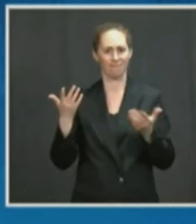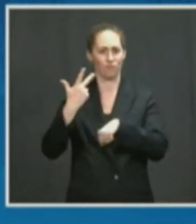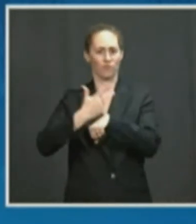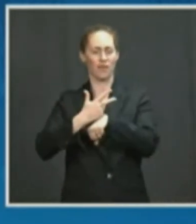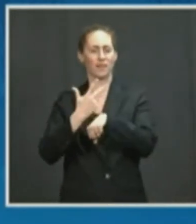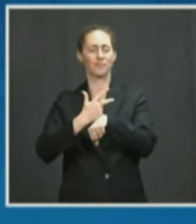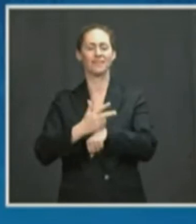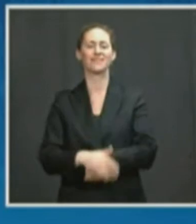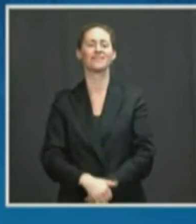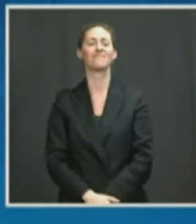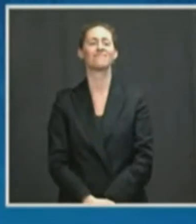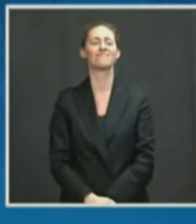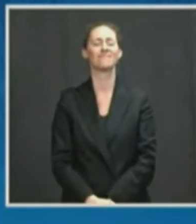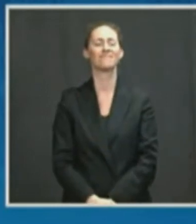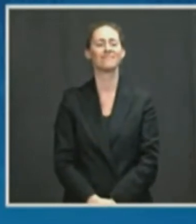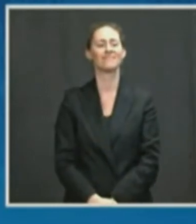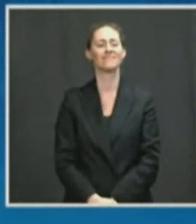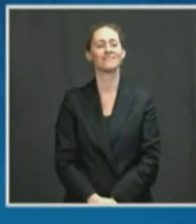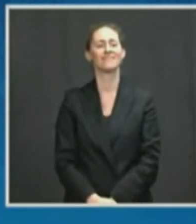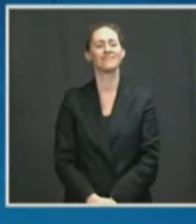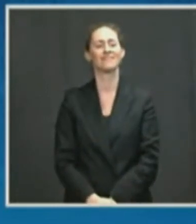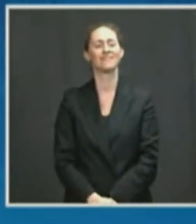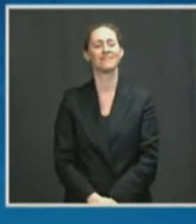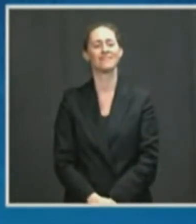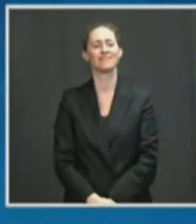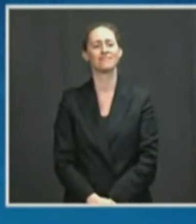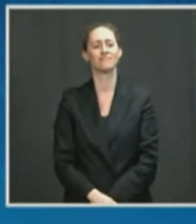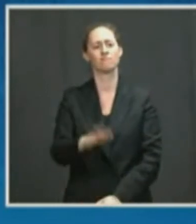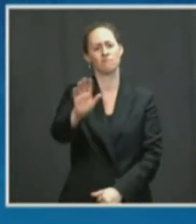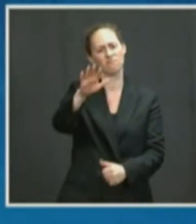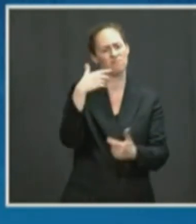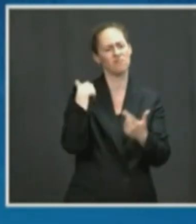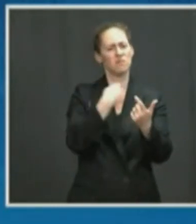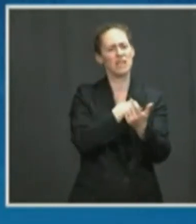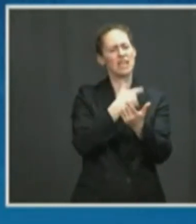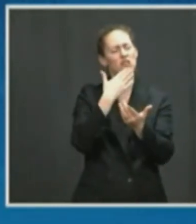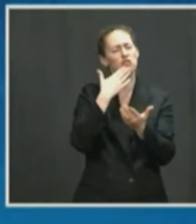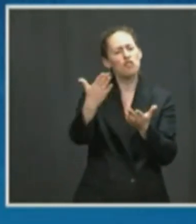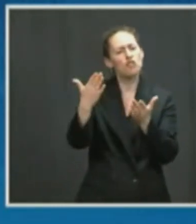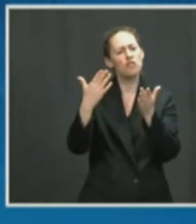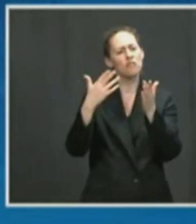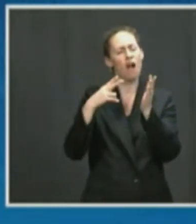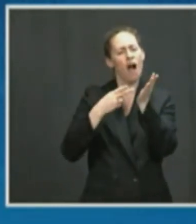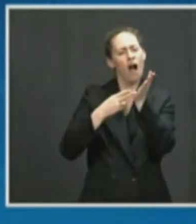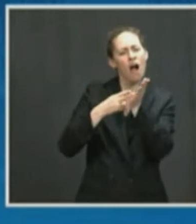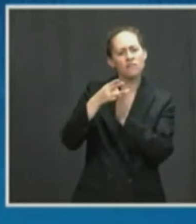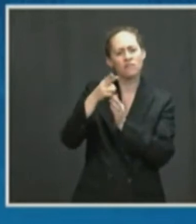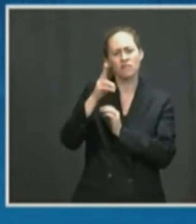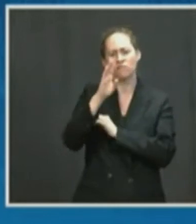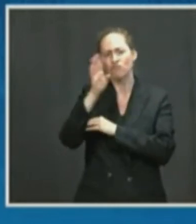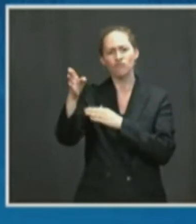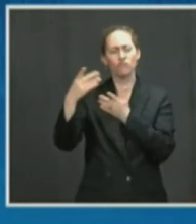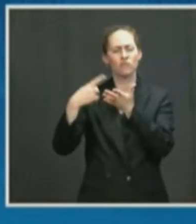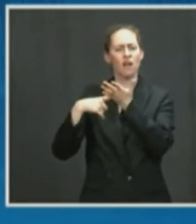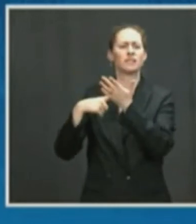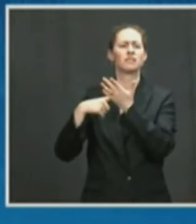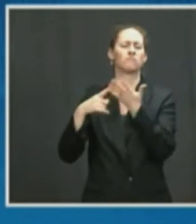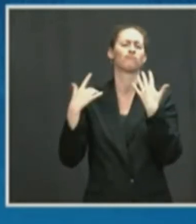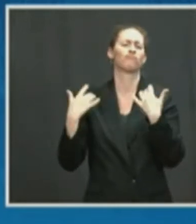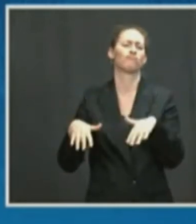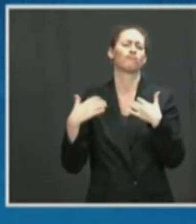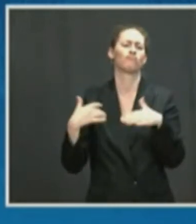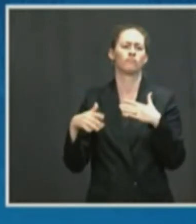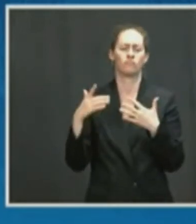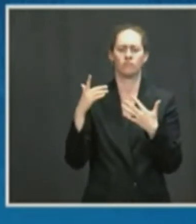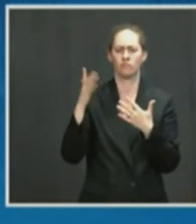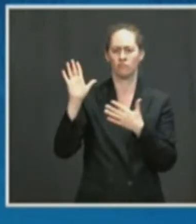a robust, a candid, and a thorough conversation about the many issues that are priorities for each of our